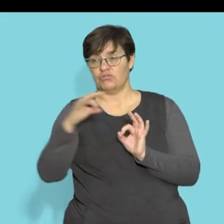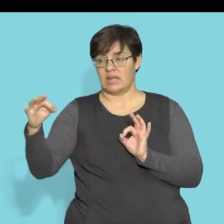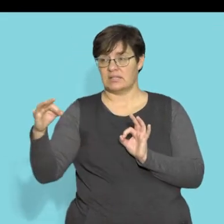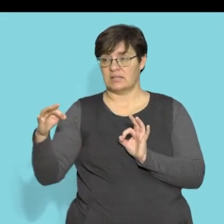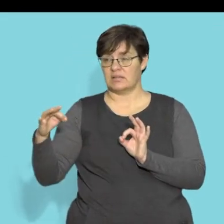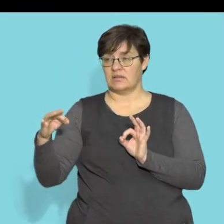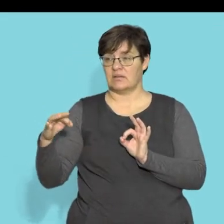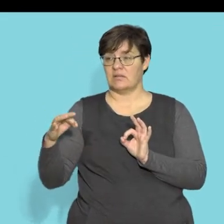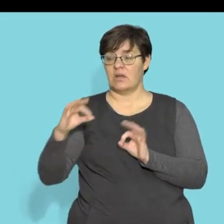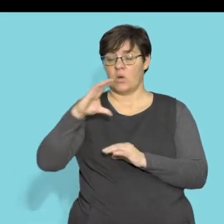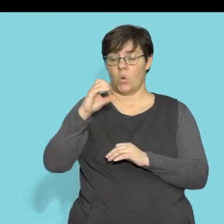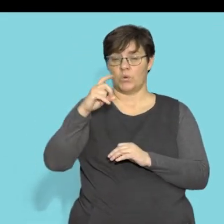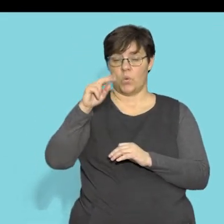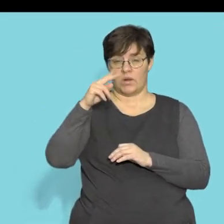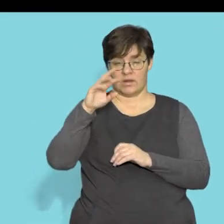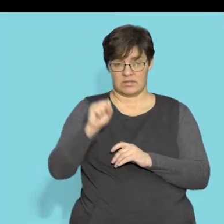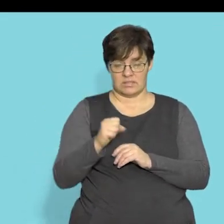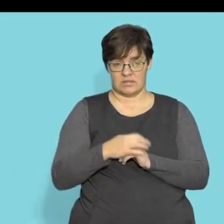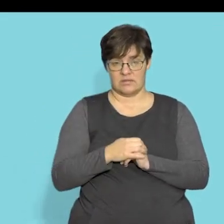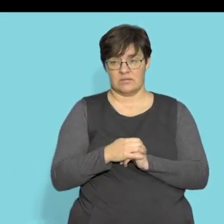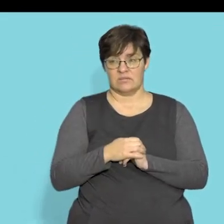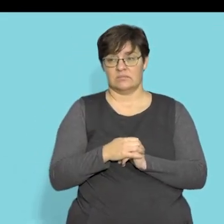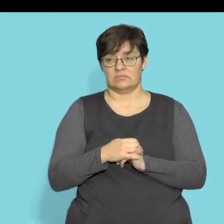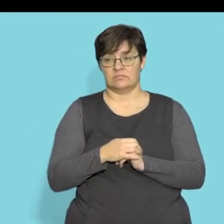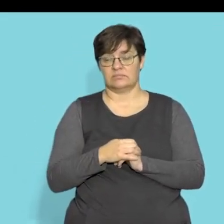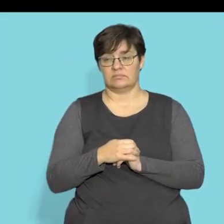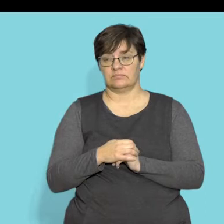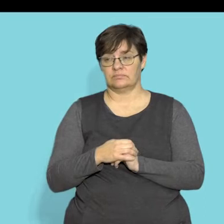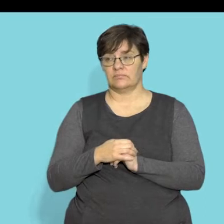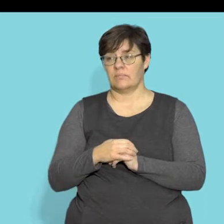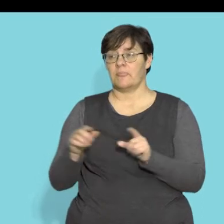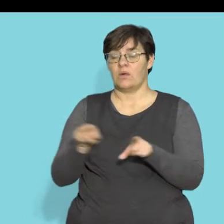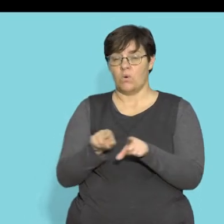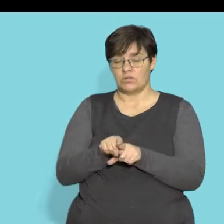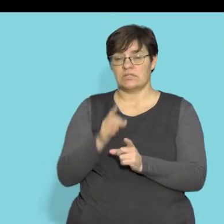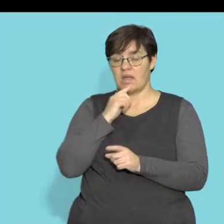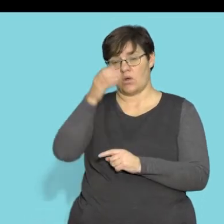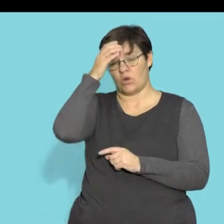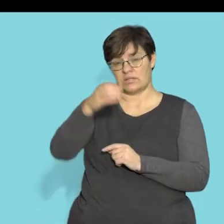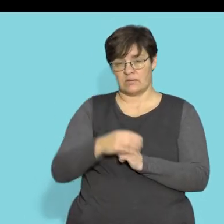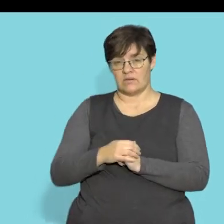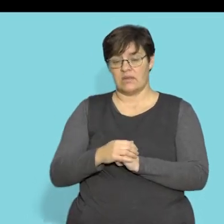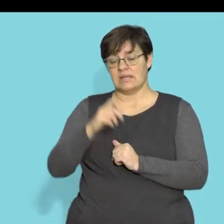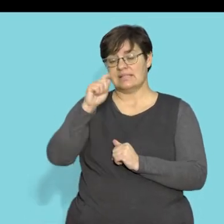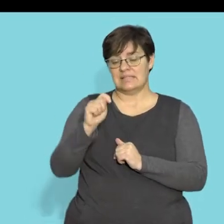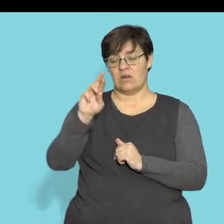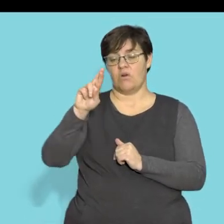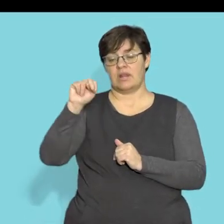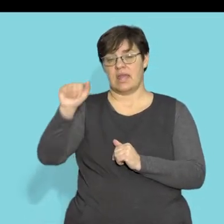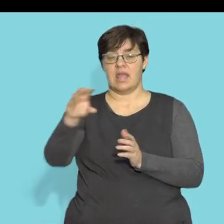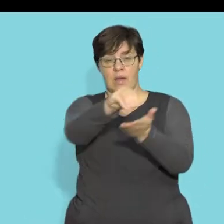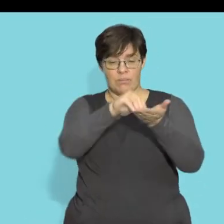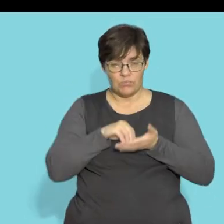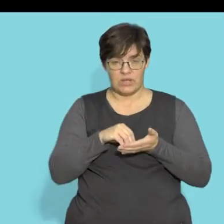strand containing codons, as we mentioned that. We also mentioned the concept of the tRNA